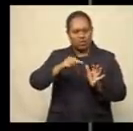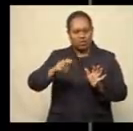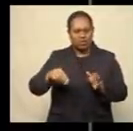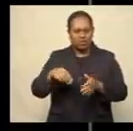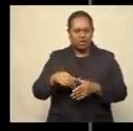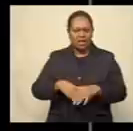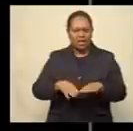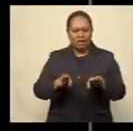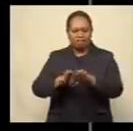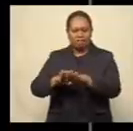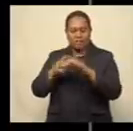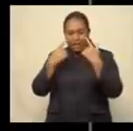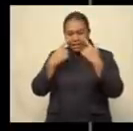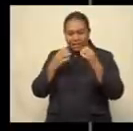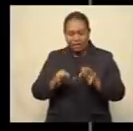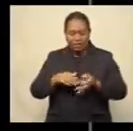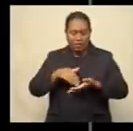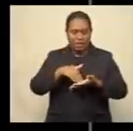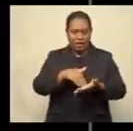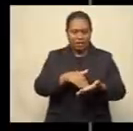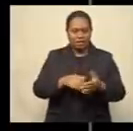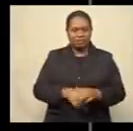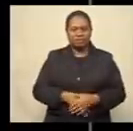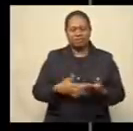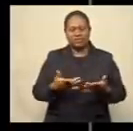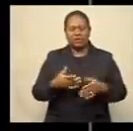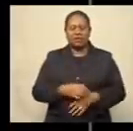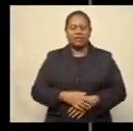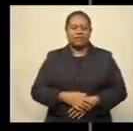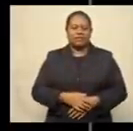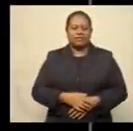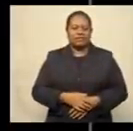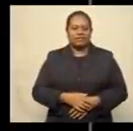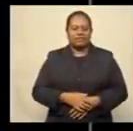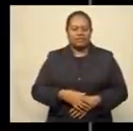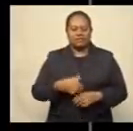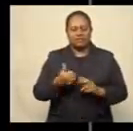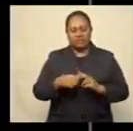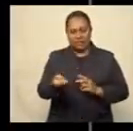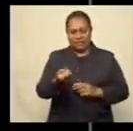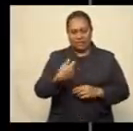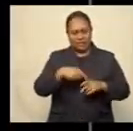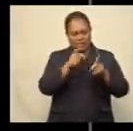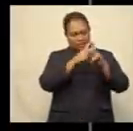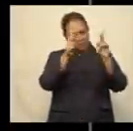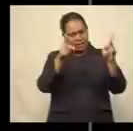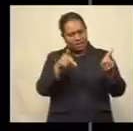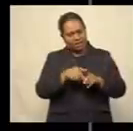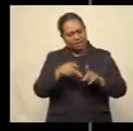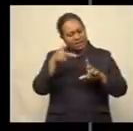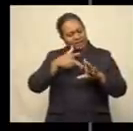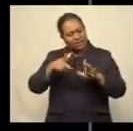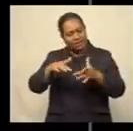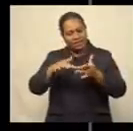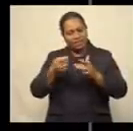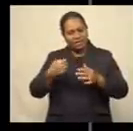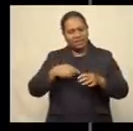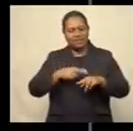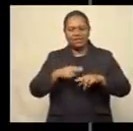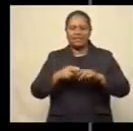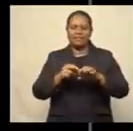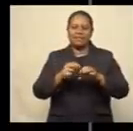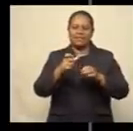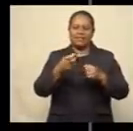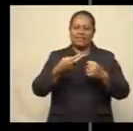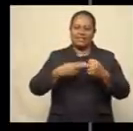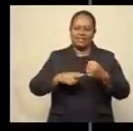COVID-19? Visit our FBC News website to answer. You can also send us newsworthy pictures and videos. Email fbcnews at